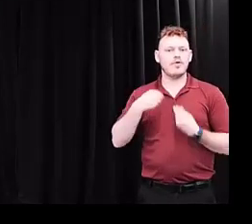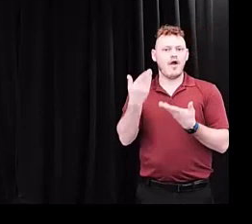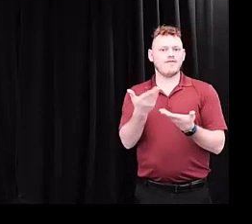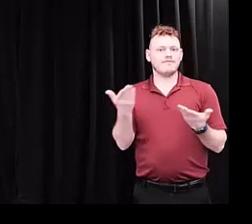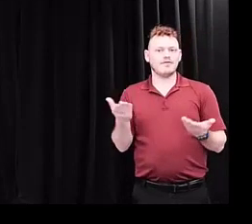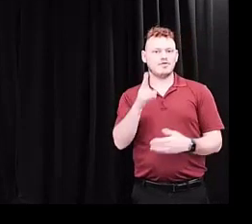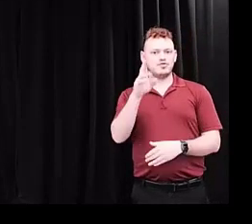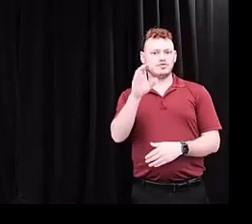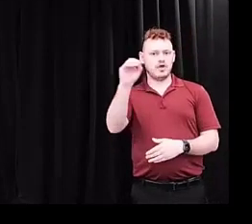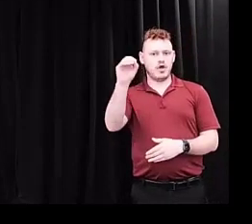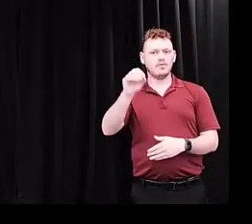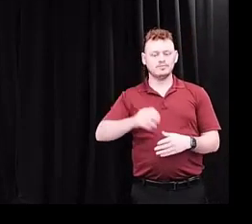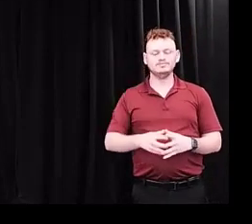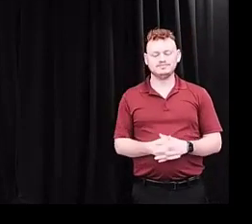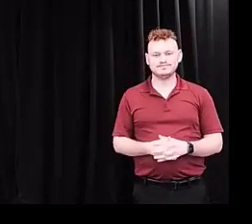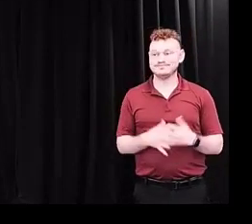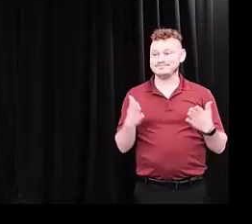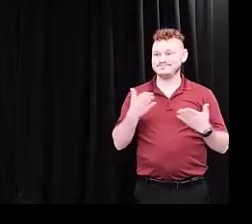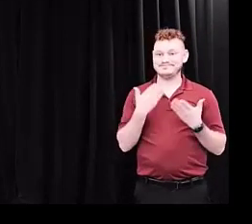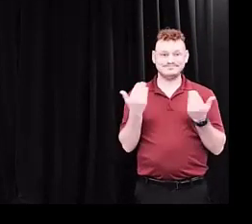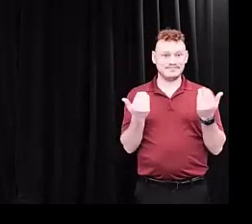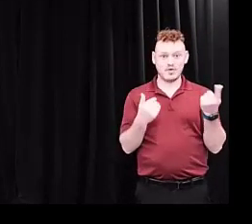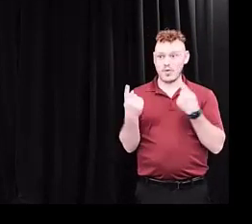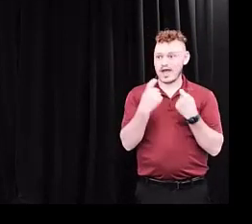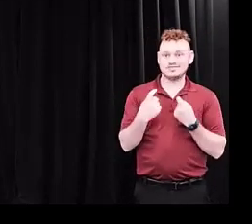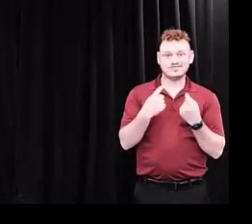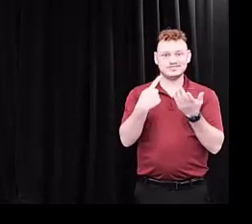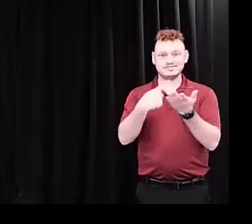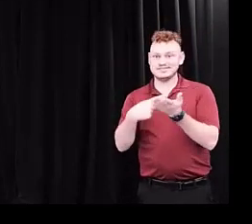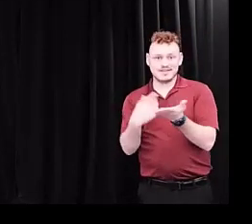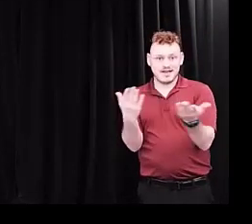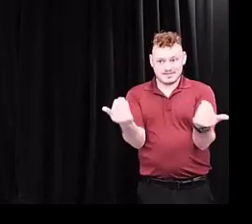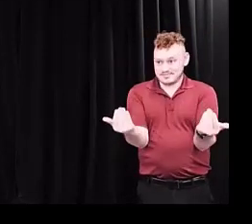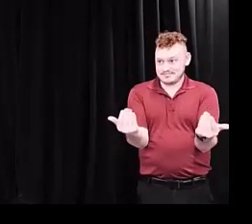UCO. Happy to take any questions or discuss anything.